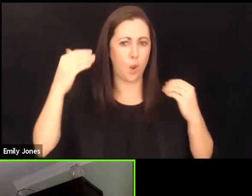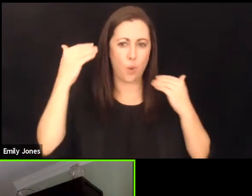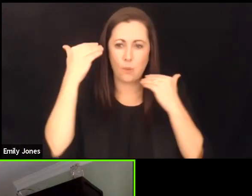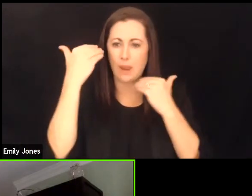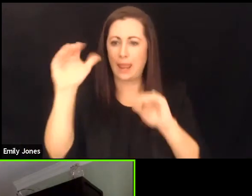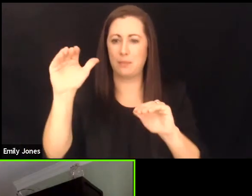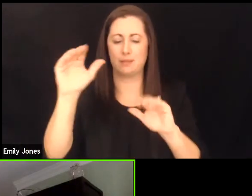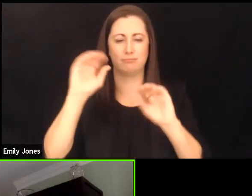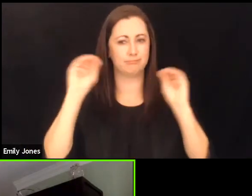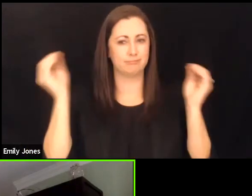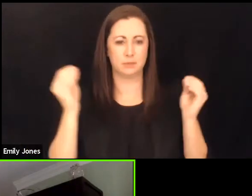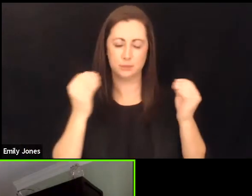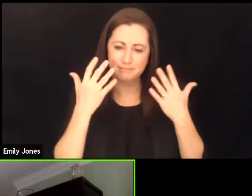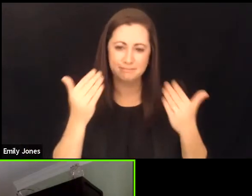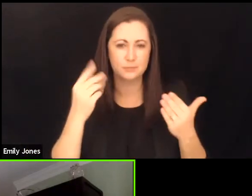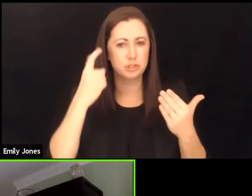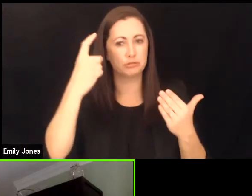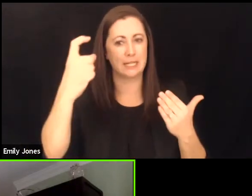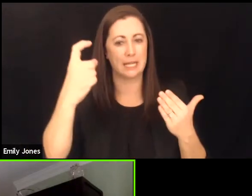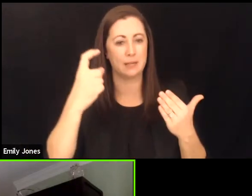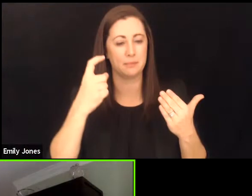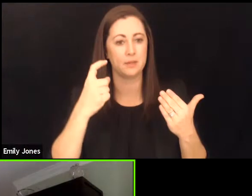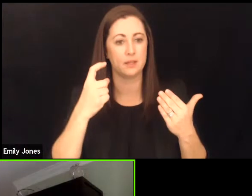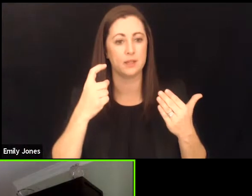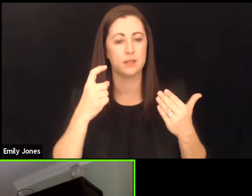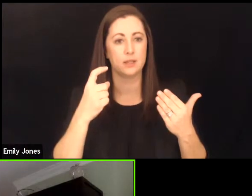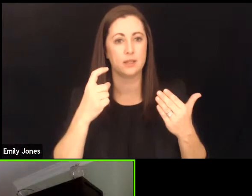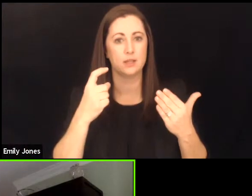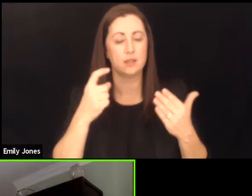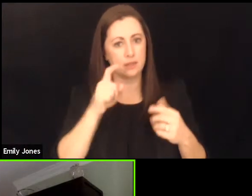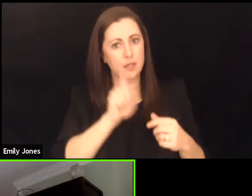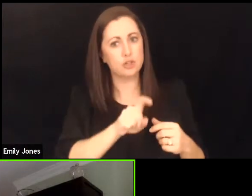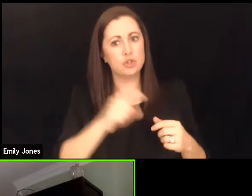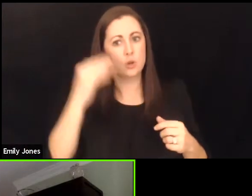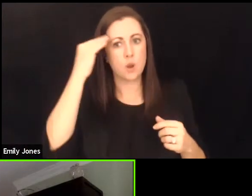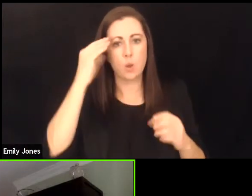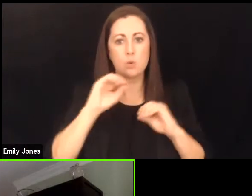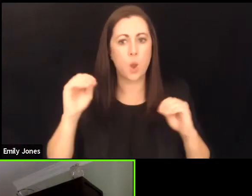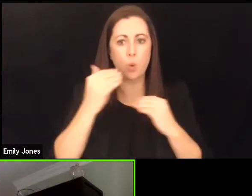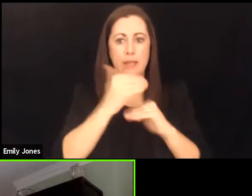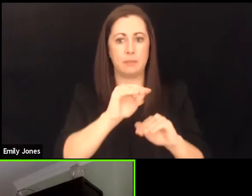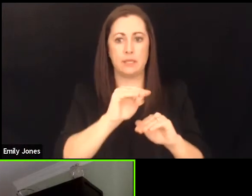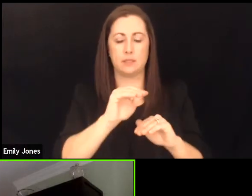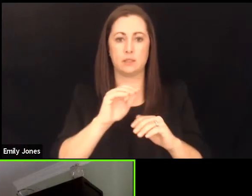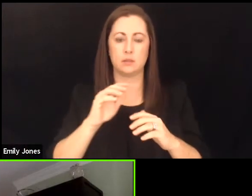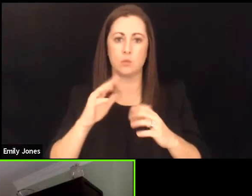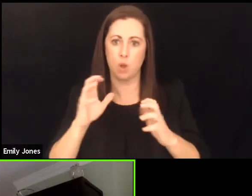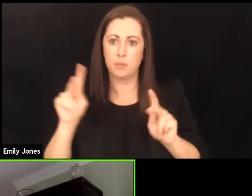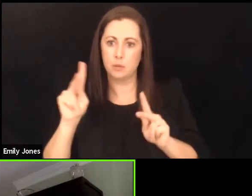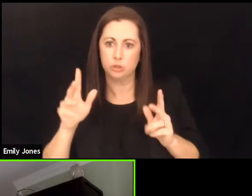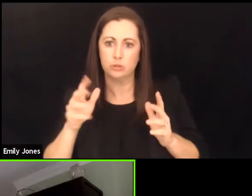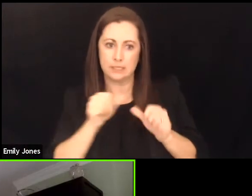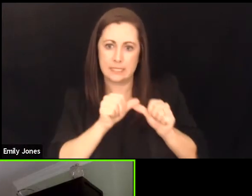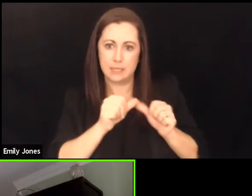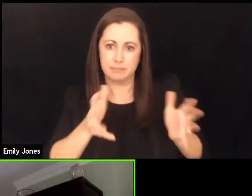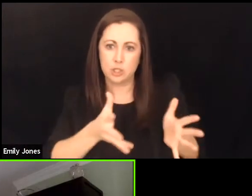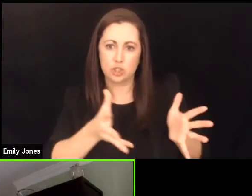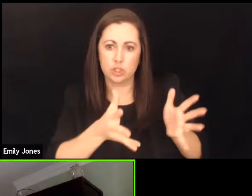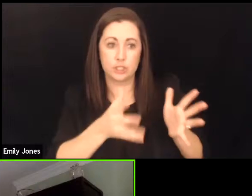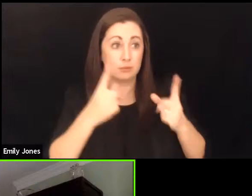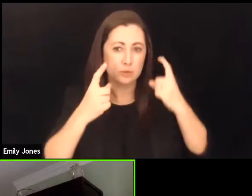To know that there shouldn't be any limits on them, to keep promoting that that's seamless, that when they get into